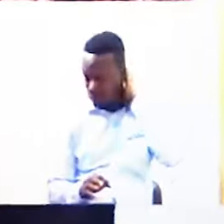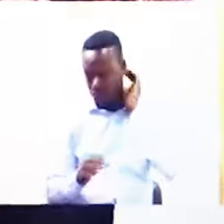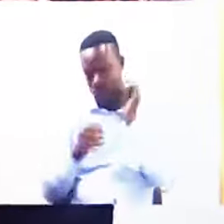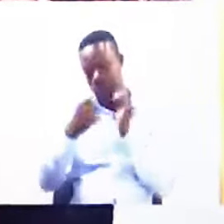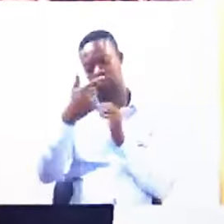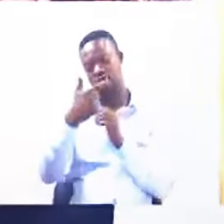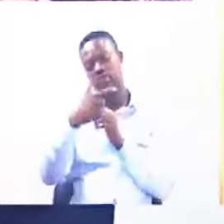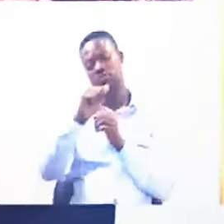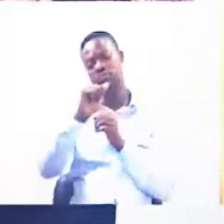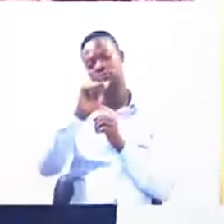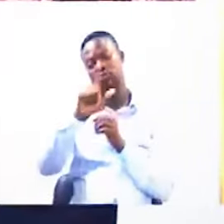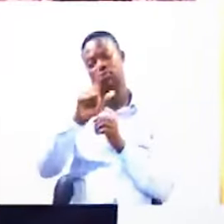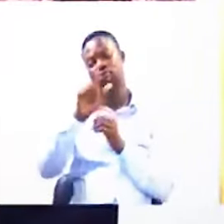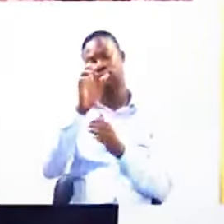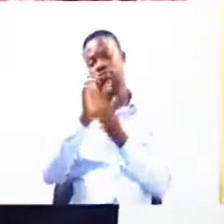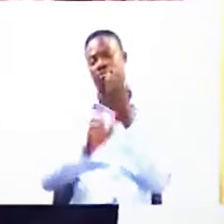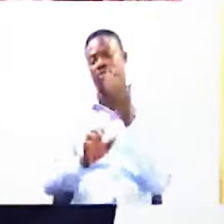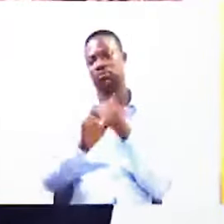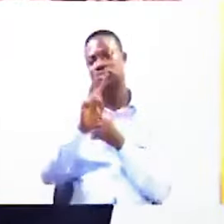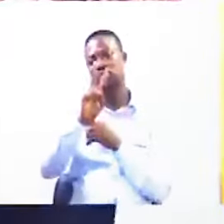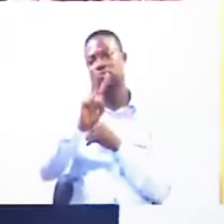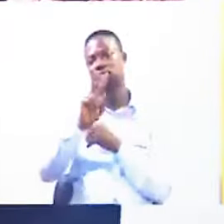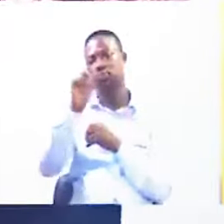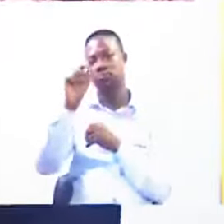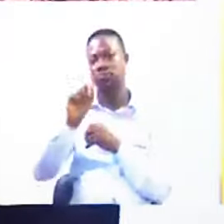Galatians 2 from 1.